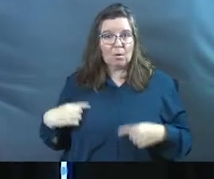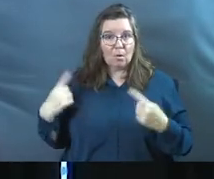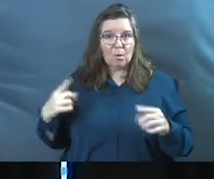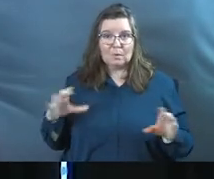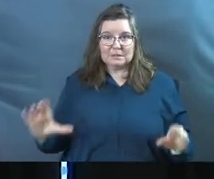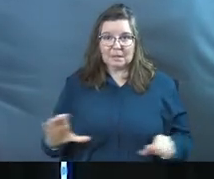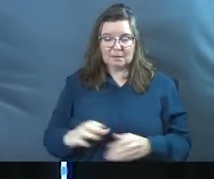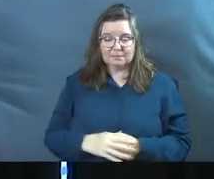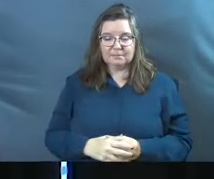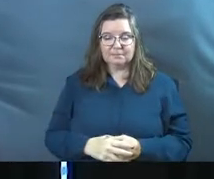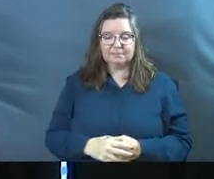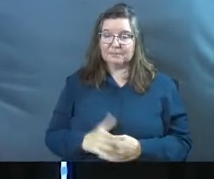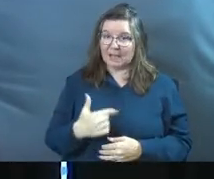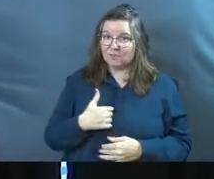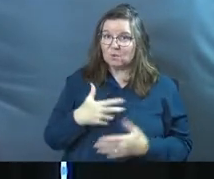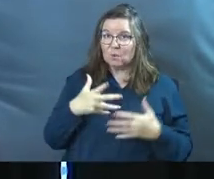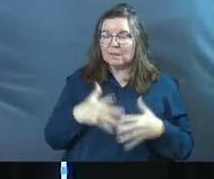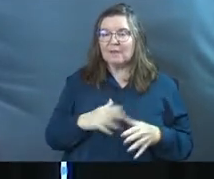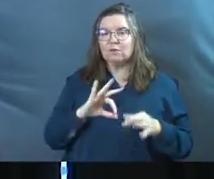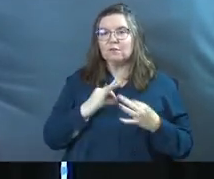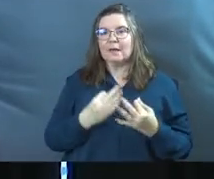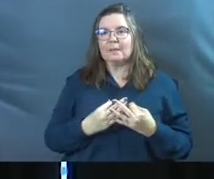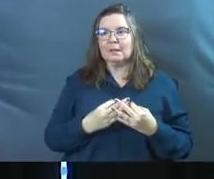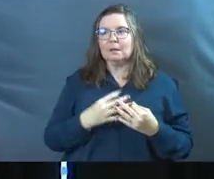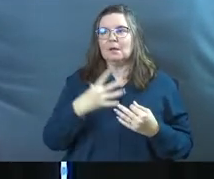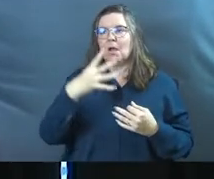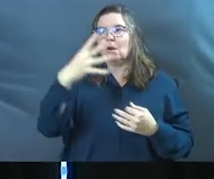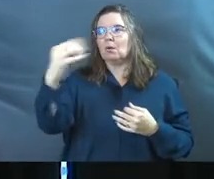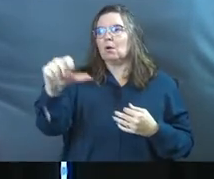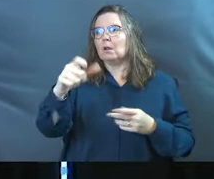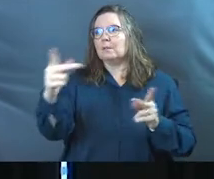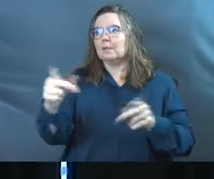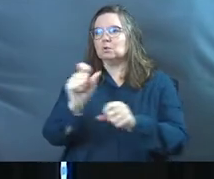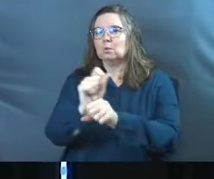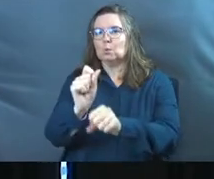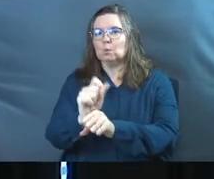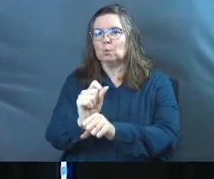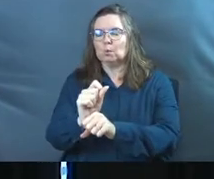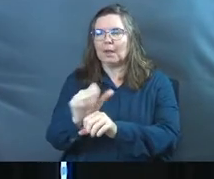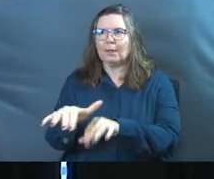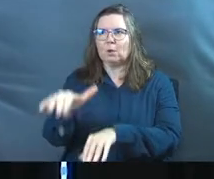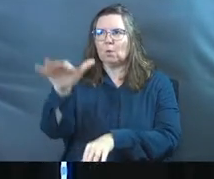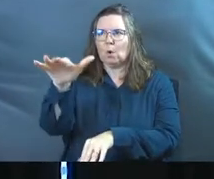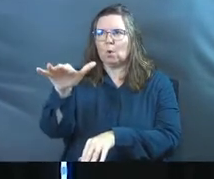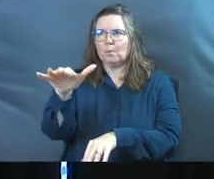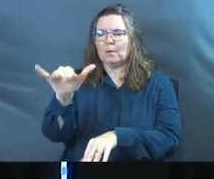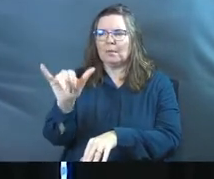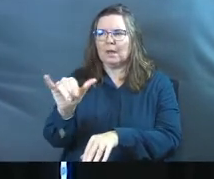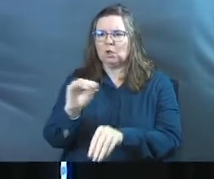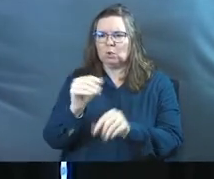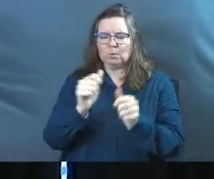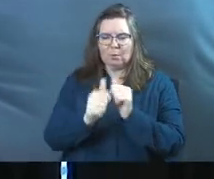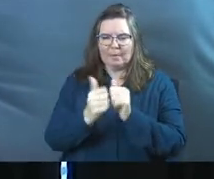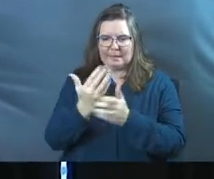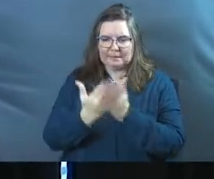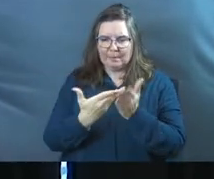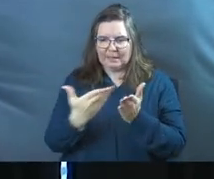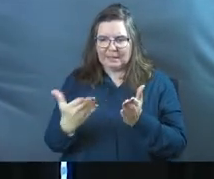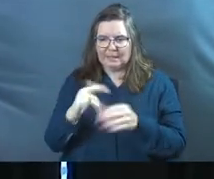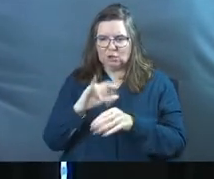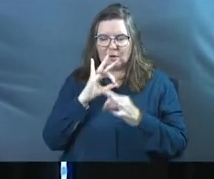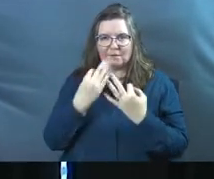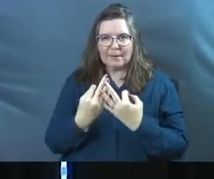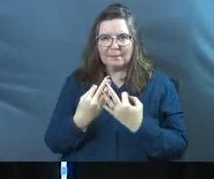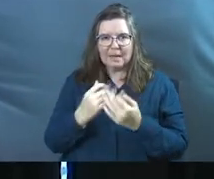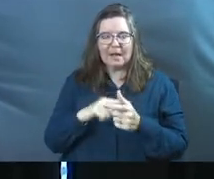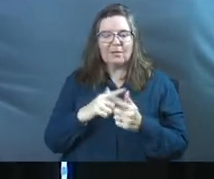done. Have you ever left your family and gone somewhere else to work, and you kind of grow up and you kind of like move past some of the things in